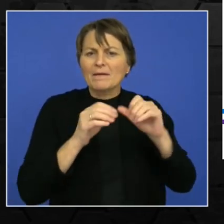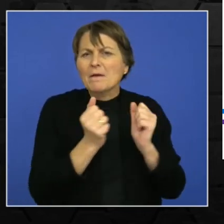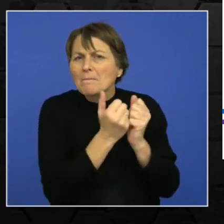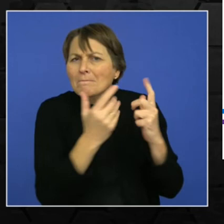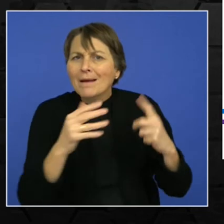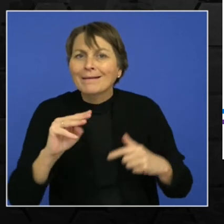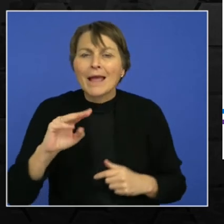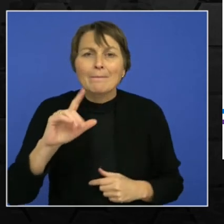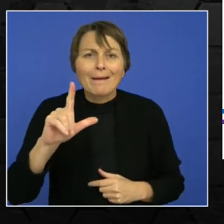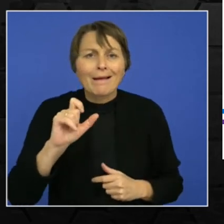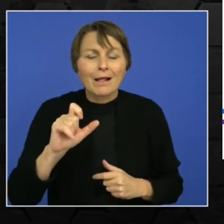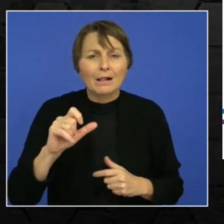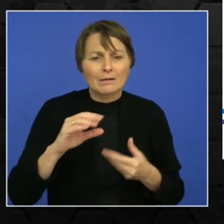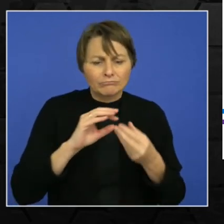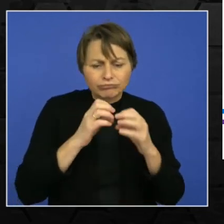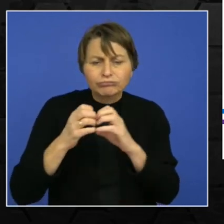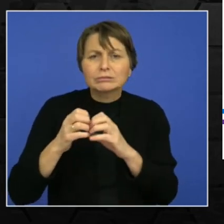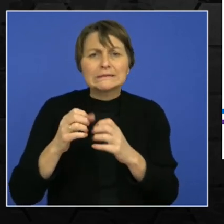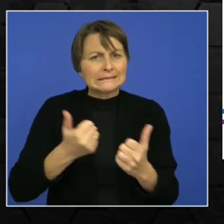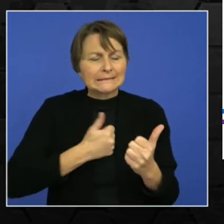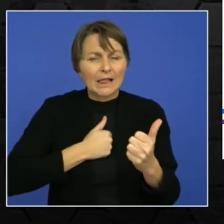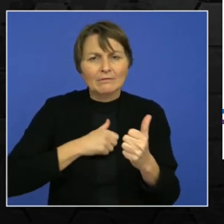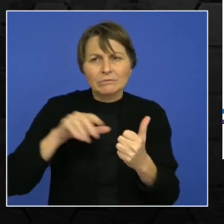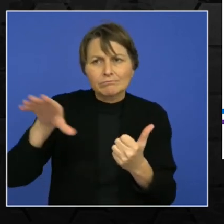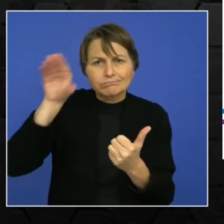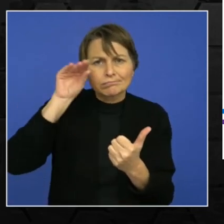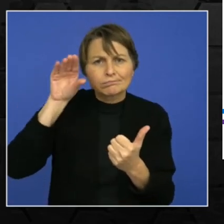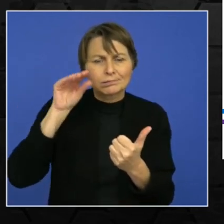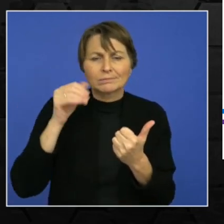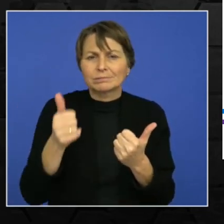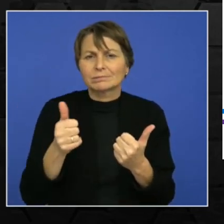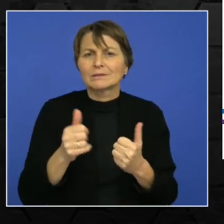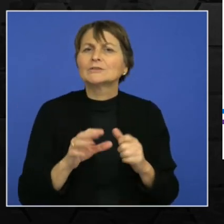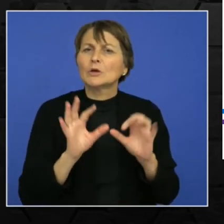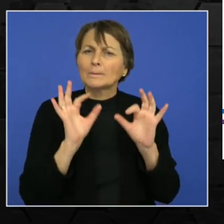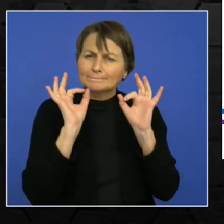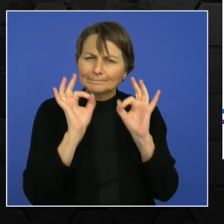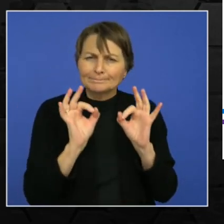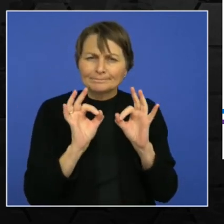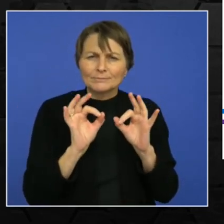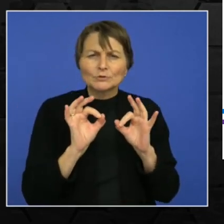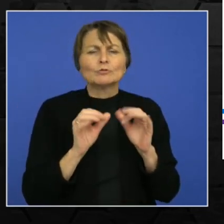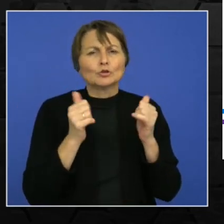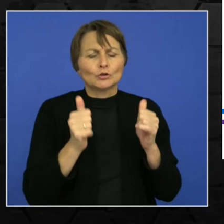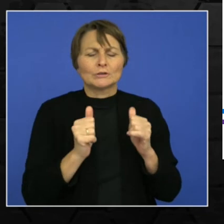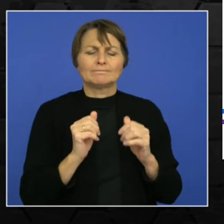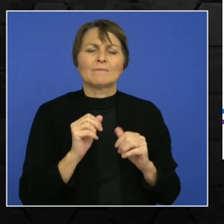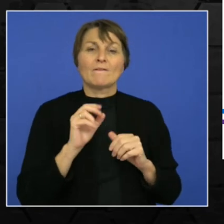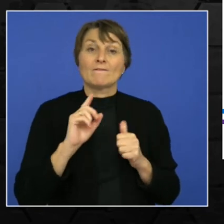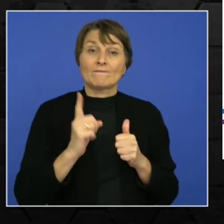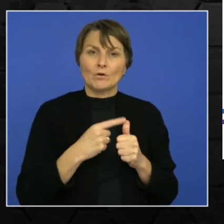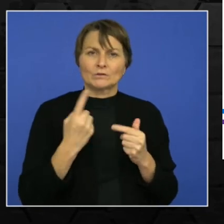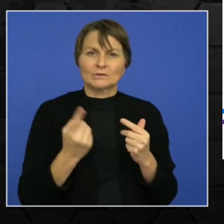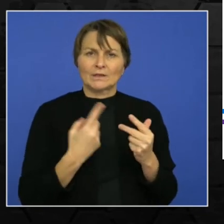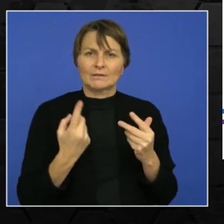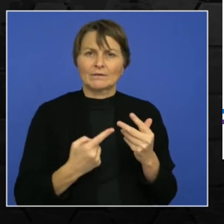self-taught. So please do follow the proper path. It will help you in the long term.